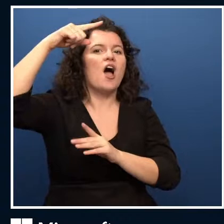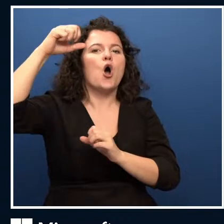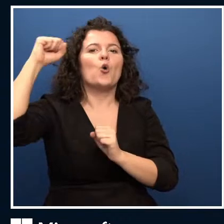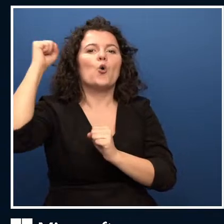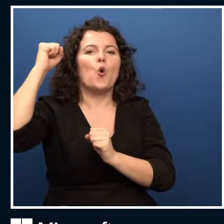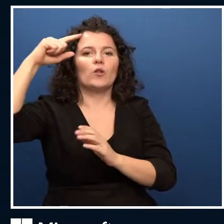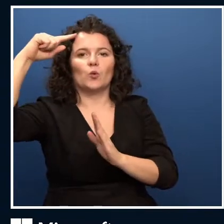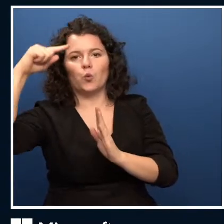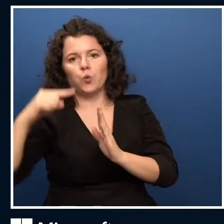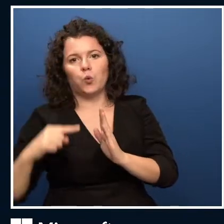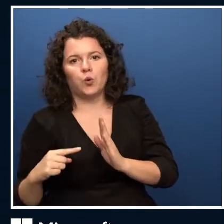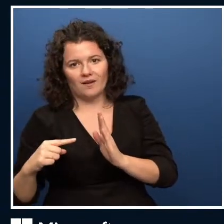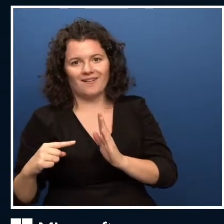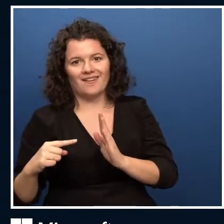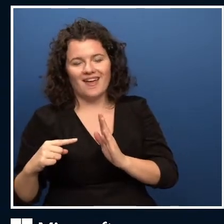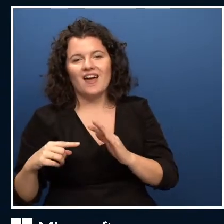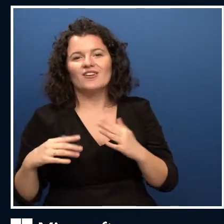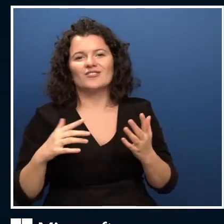yeah.